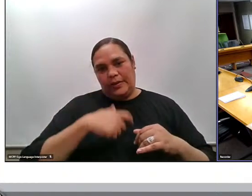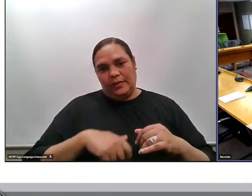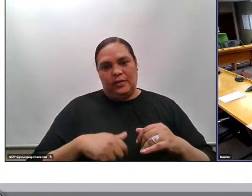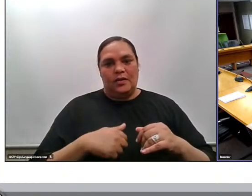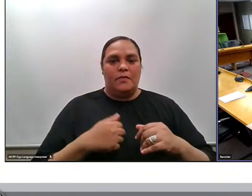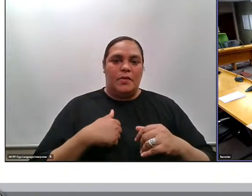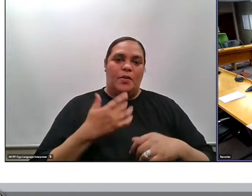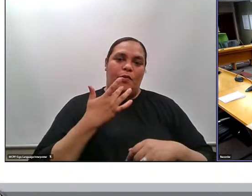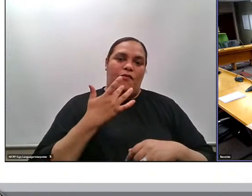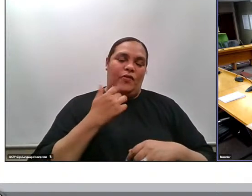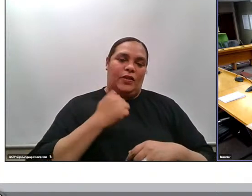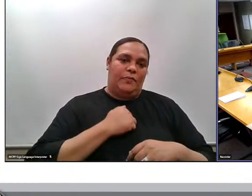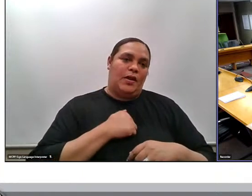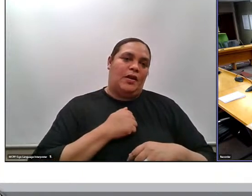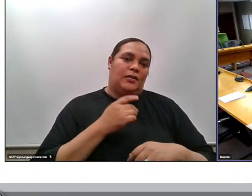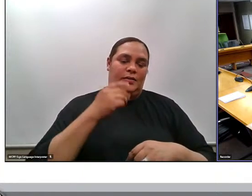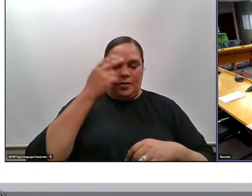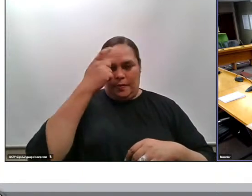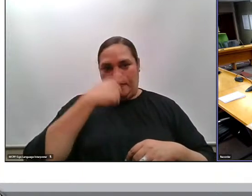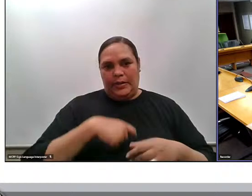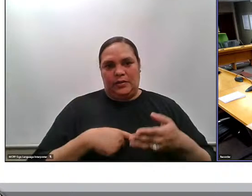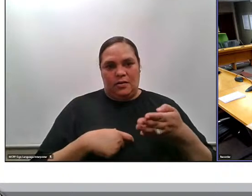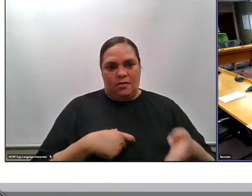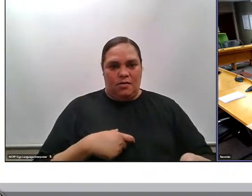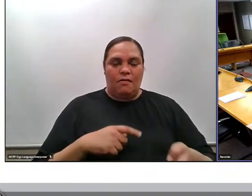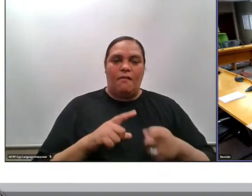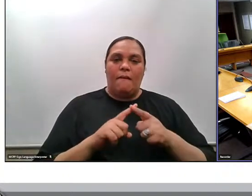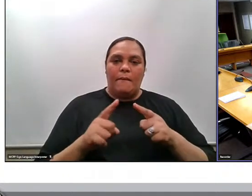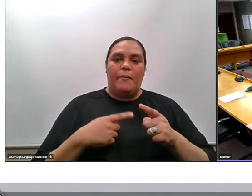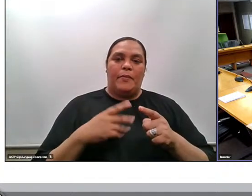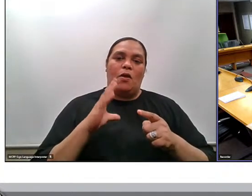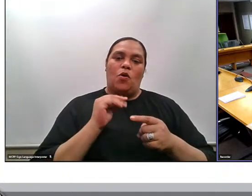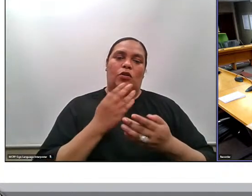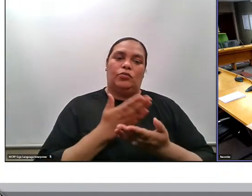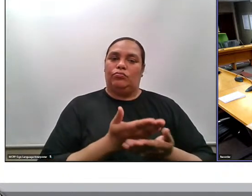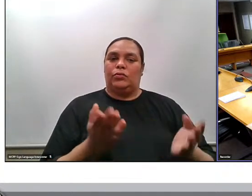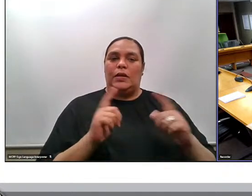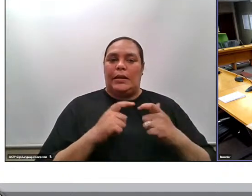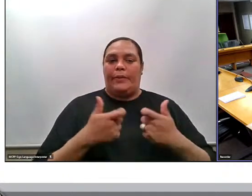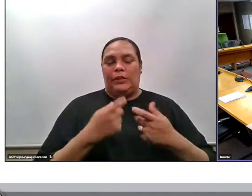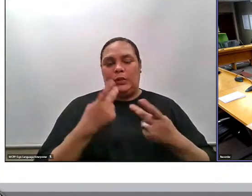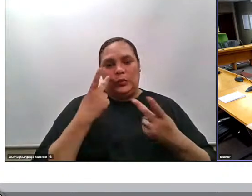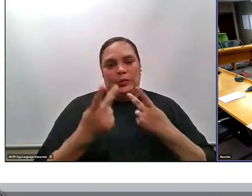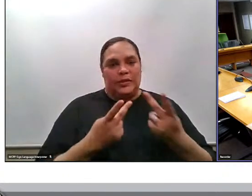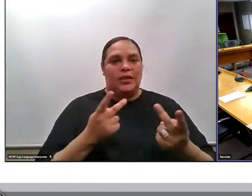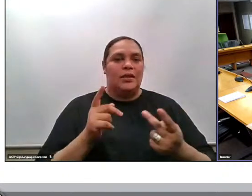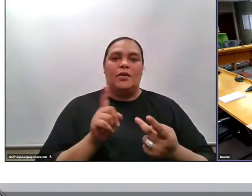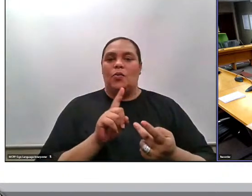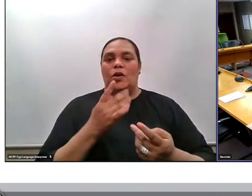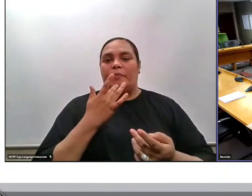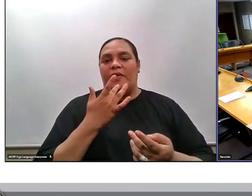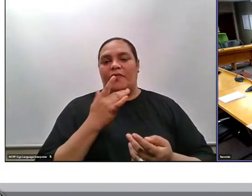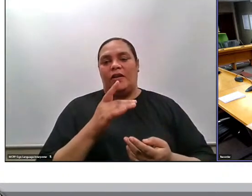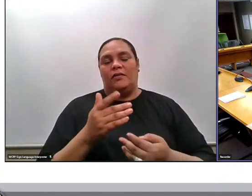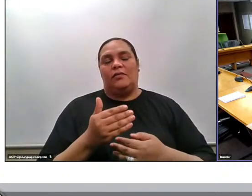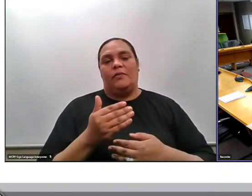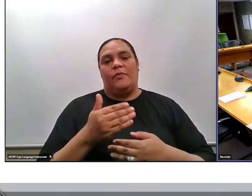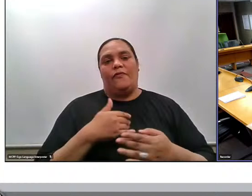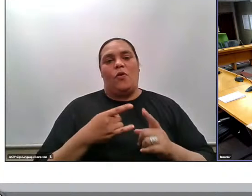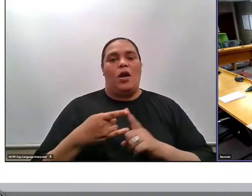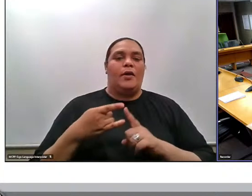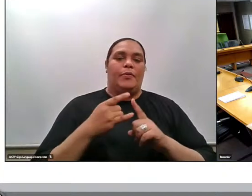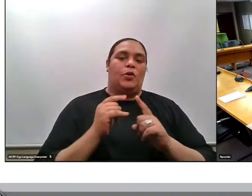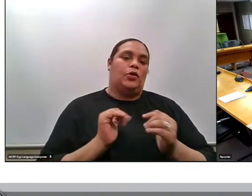my preference would be in person, but I would like to put it to the committee to see if there's a preference for hybrid